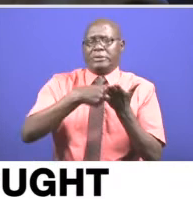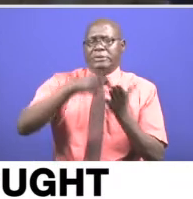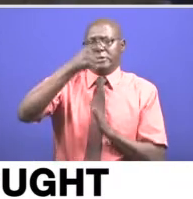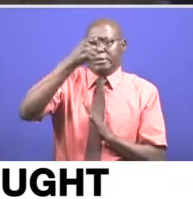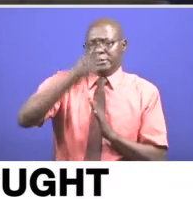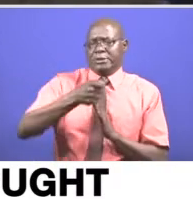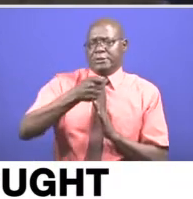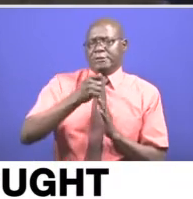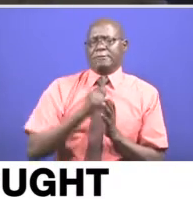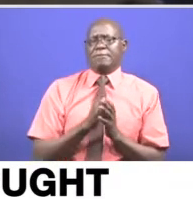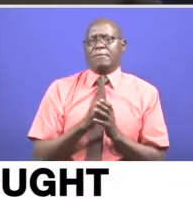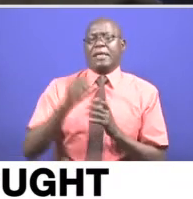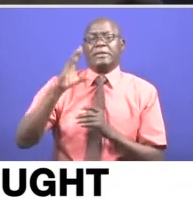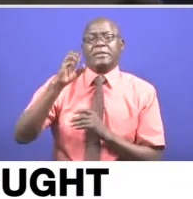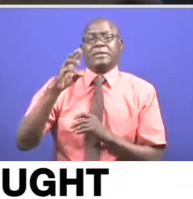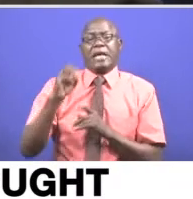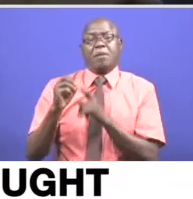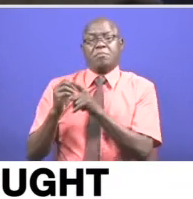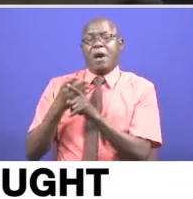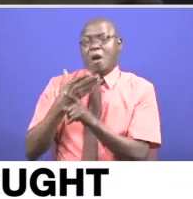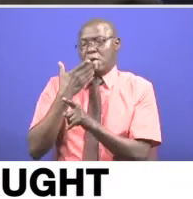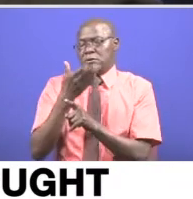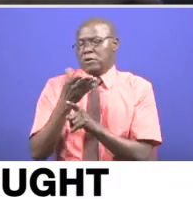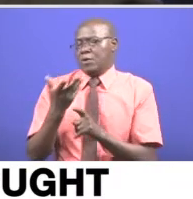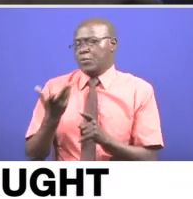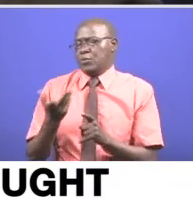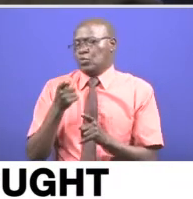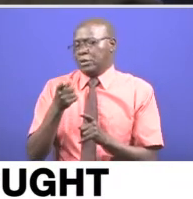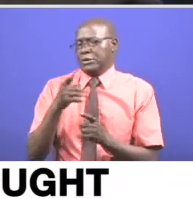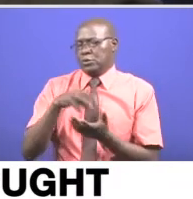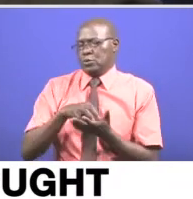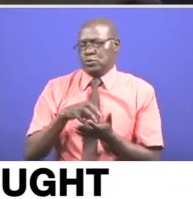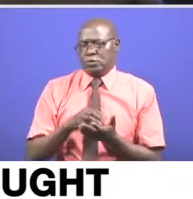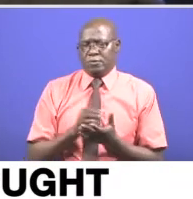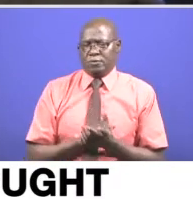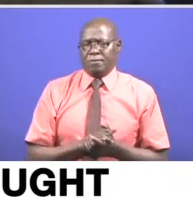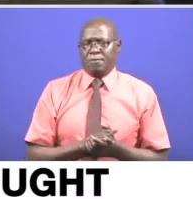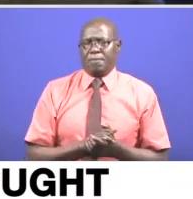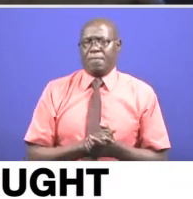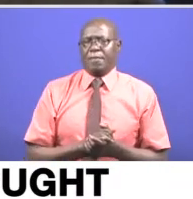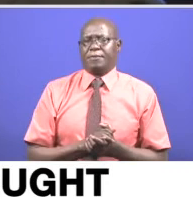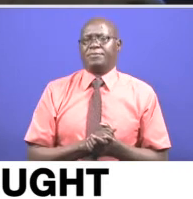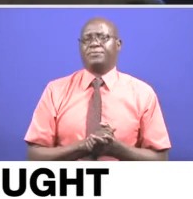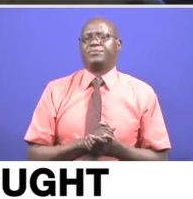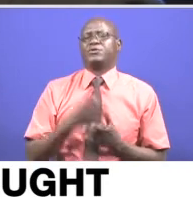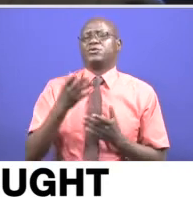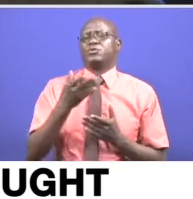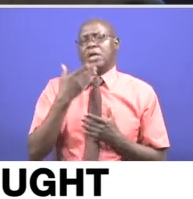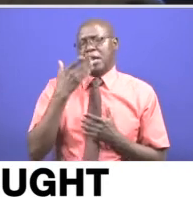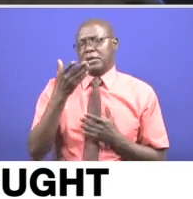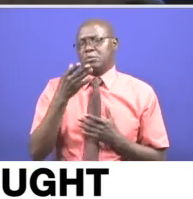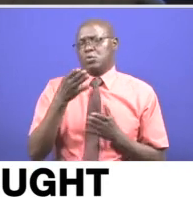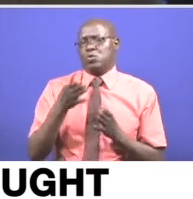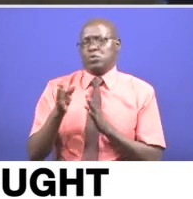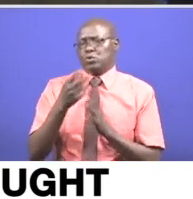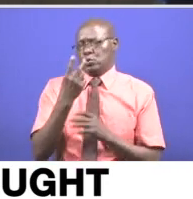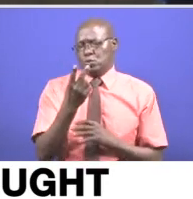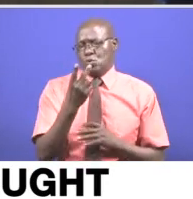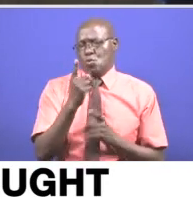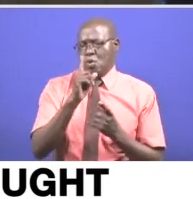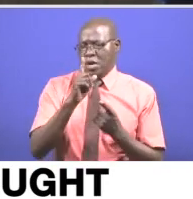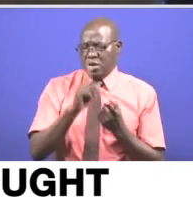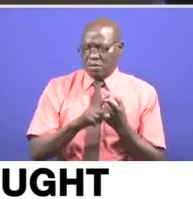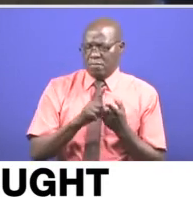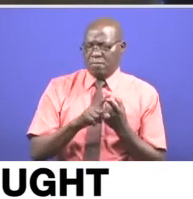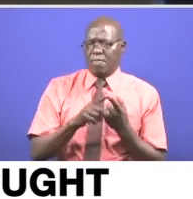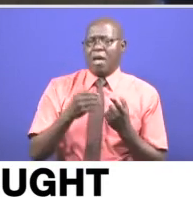How is Citam responding to this situation? We are responding two ways. One, we